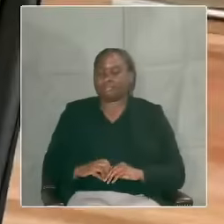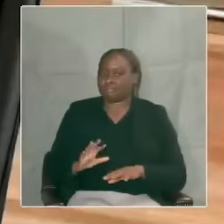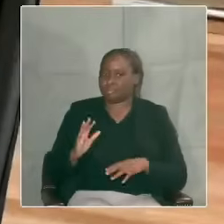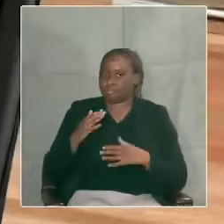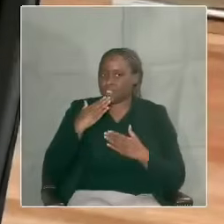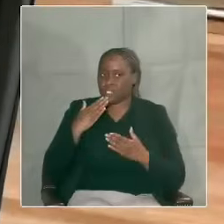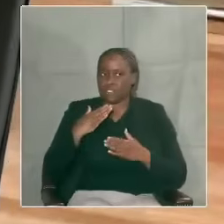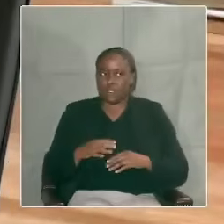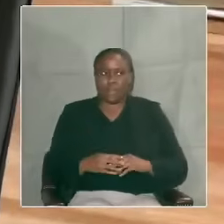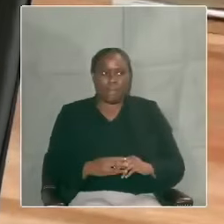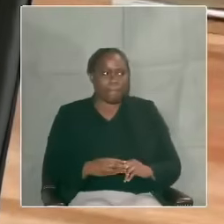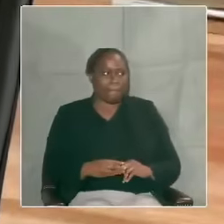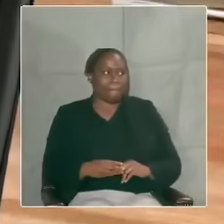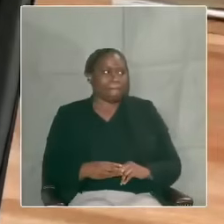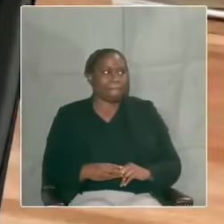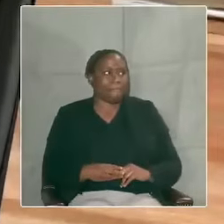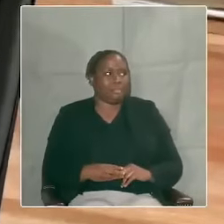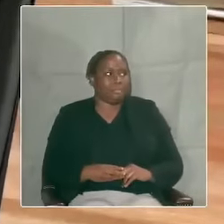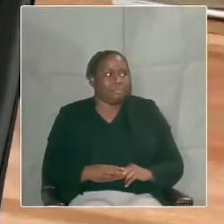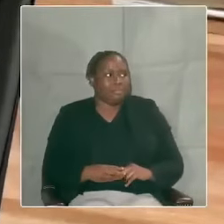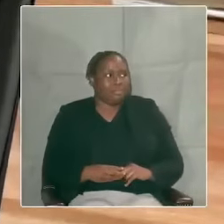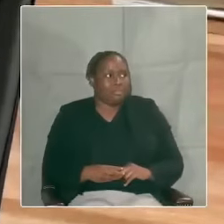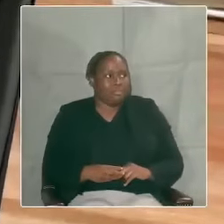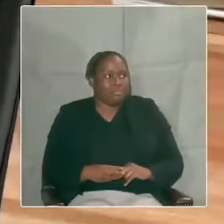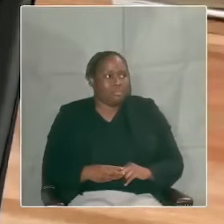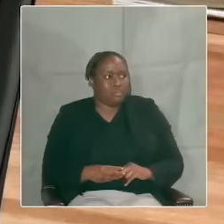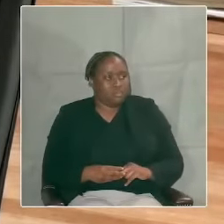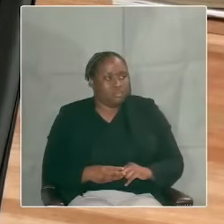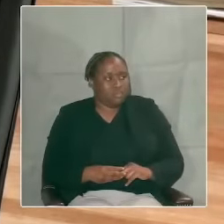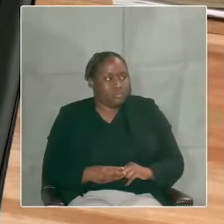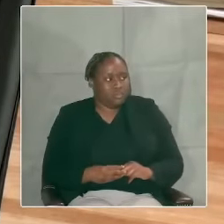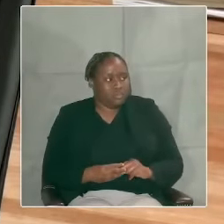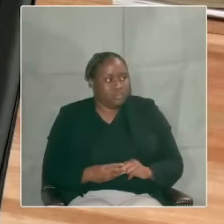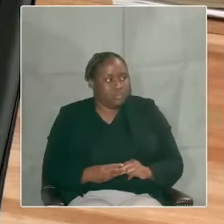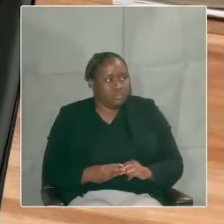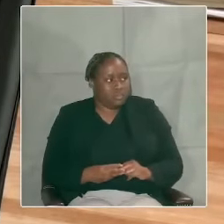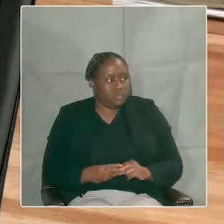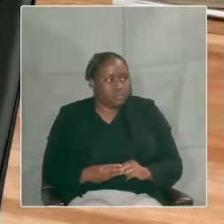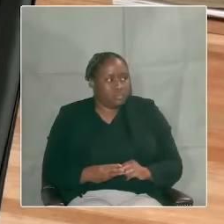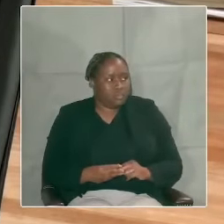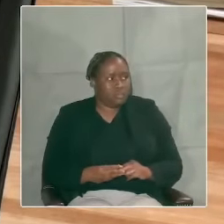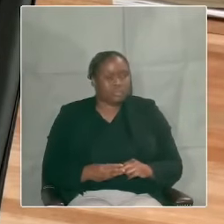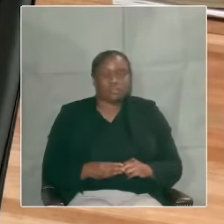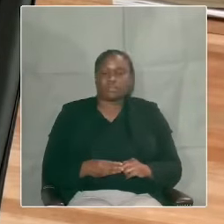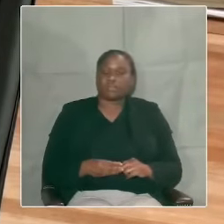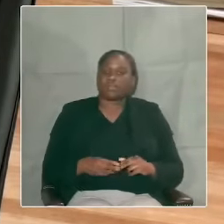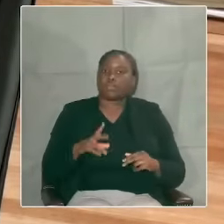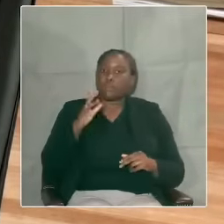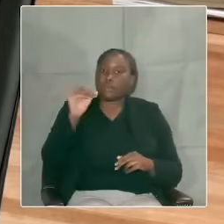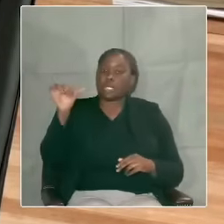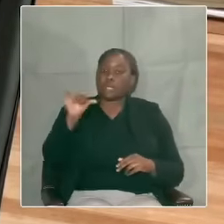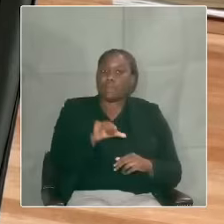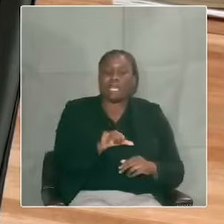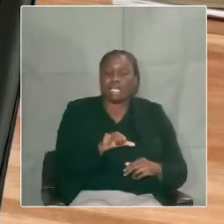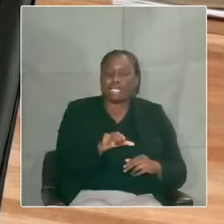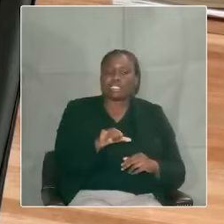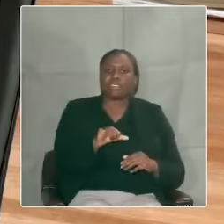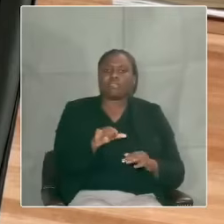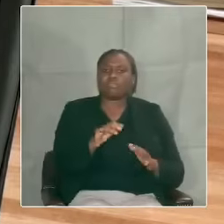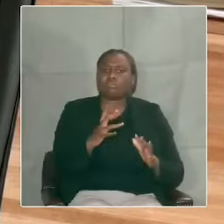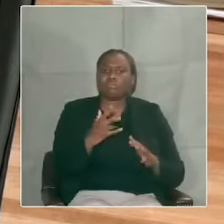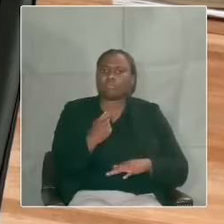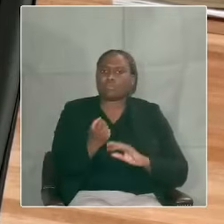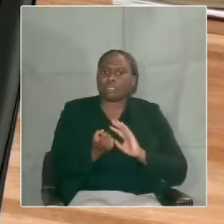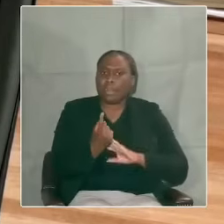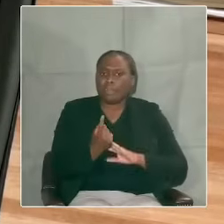Thank you, Commissioner Malloy. Is you about to deal with the day after your return and your second